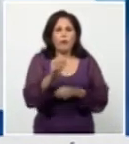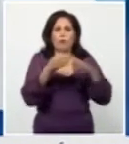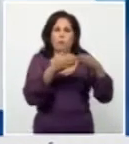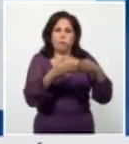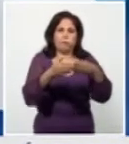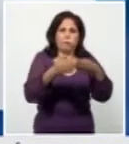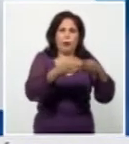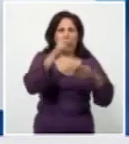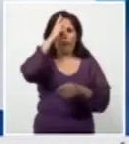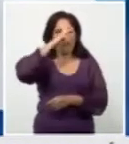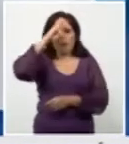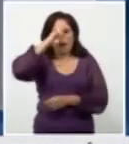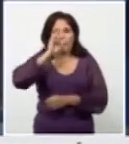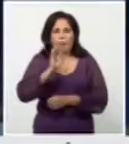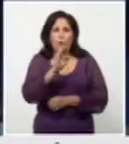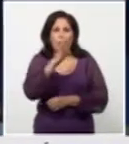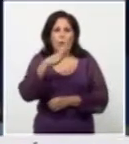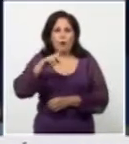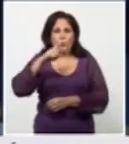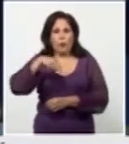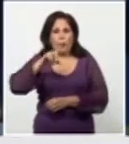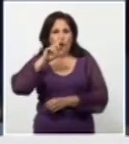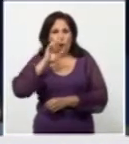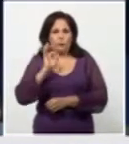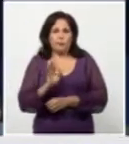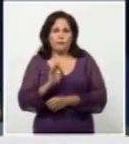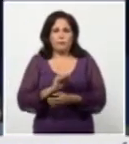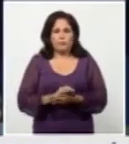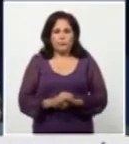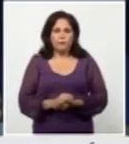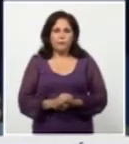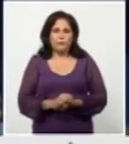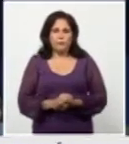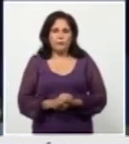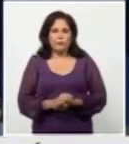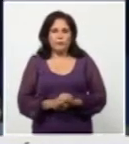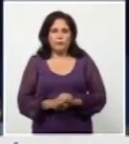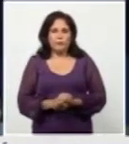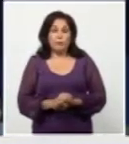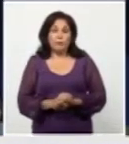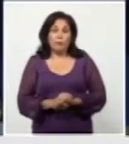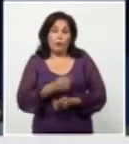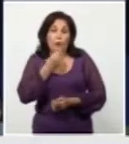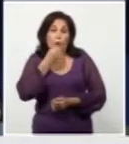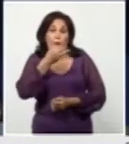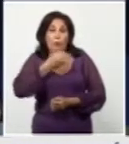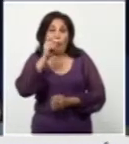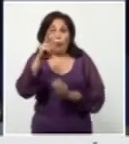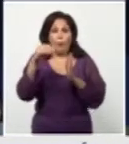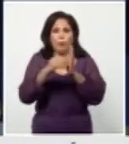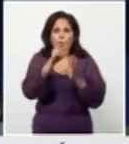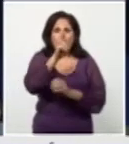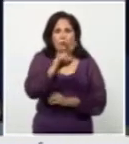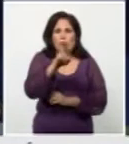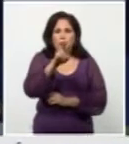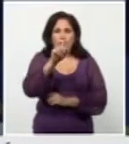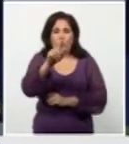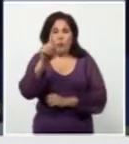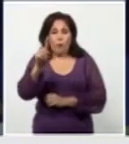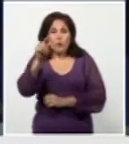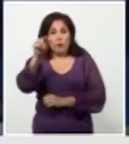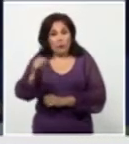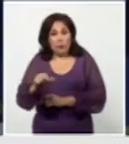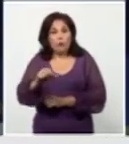el 4 de Of the 2,211 patients diagnosed with the disease in Cuba, 2.211 casos que